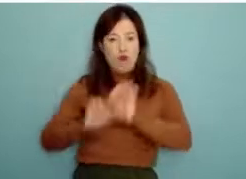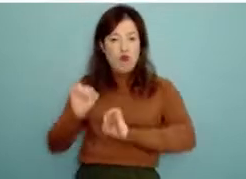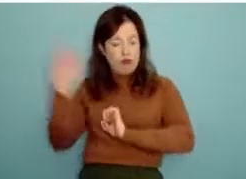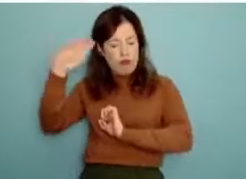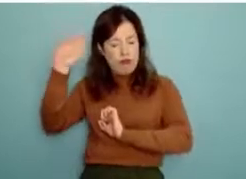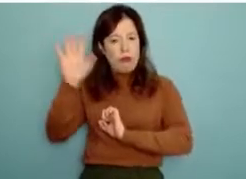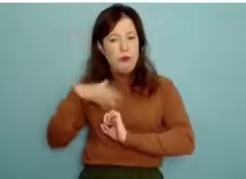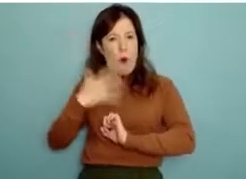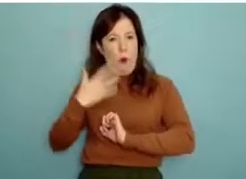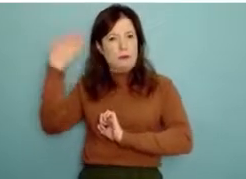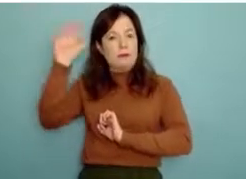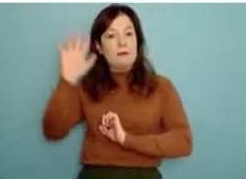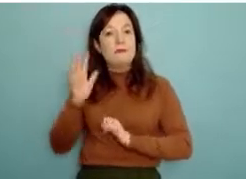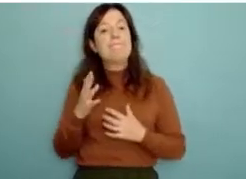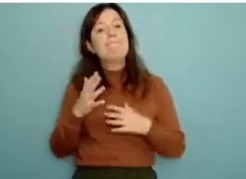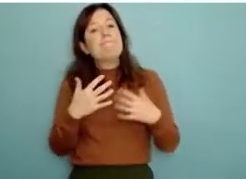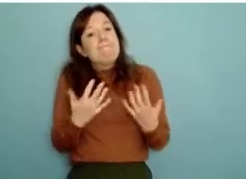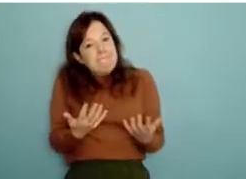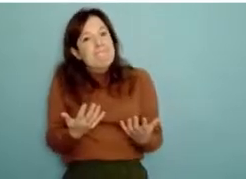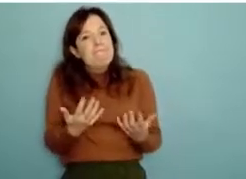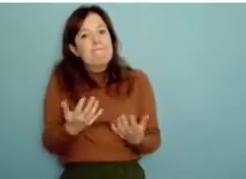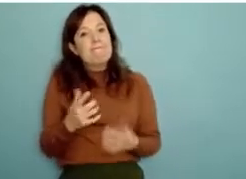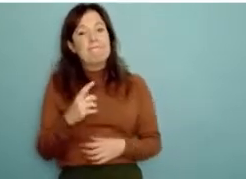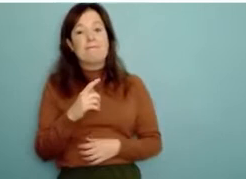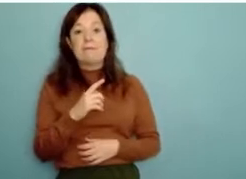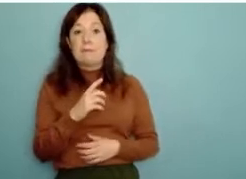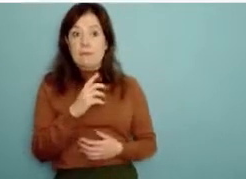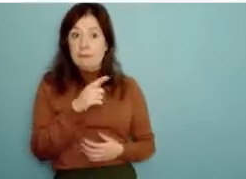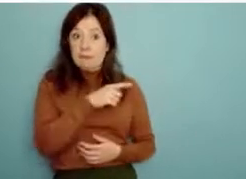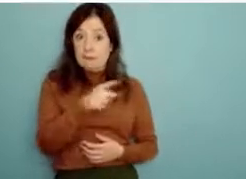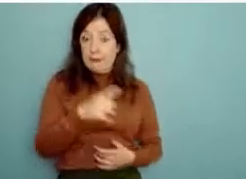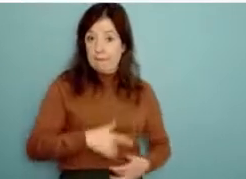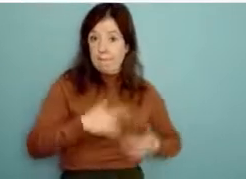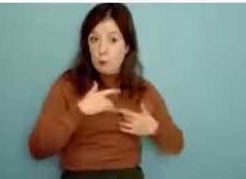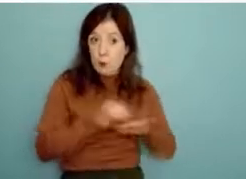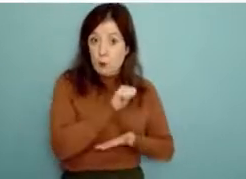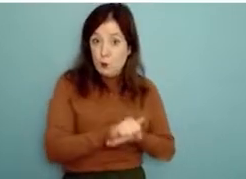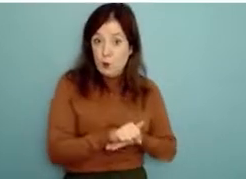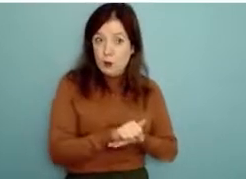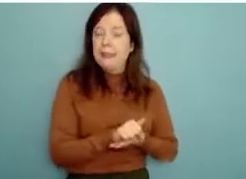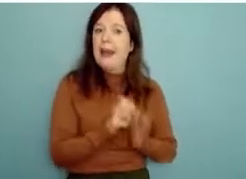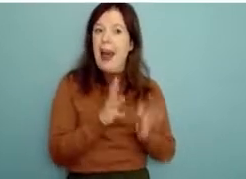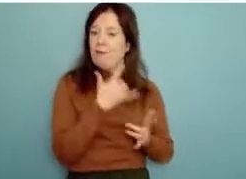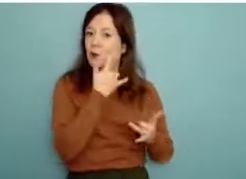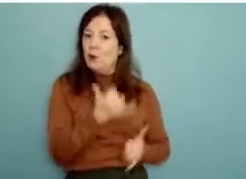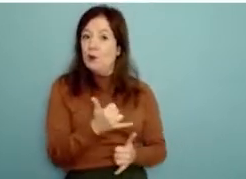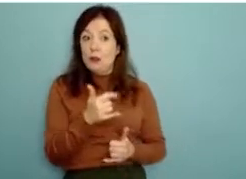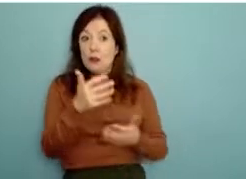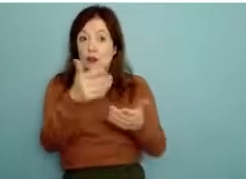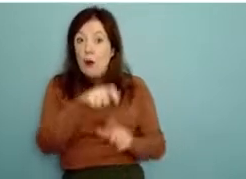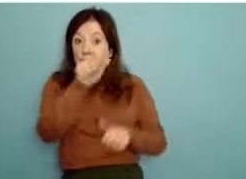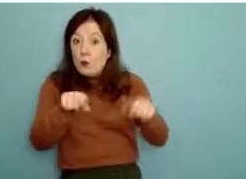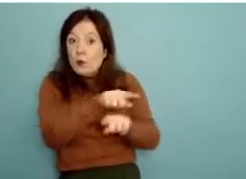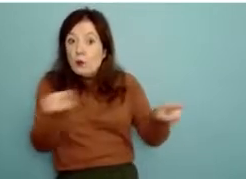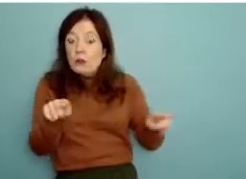So the first thing was to really find out, is this true? Is this something that service users benefit from?